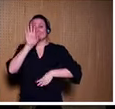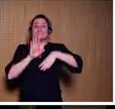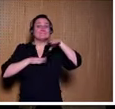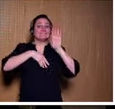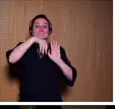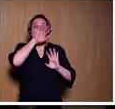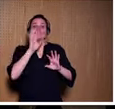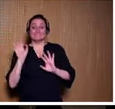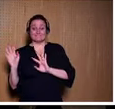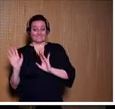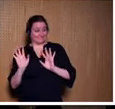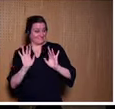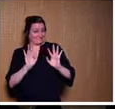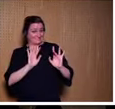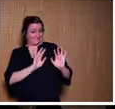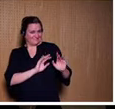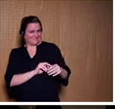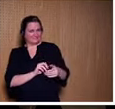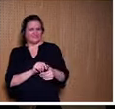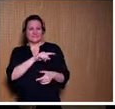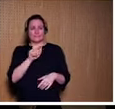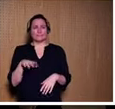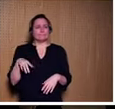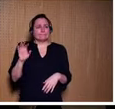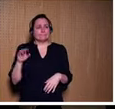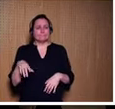here. That was timid.